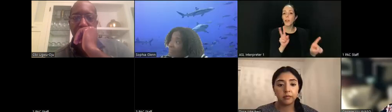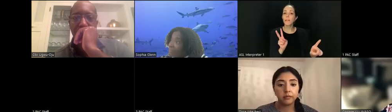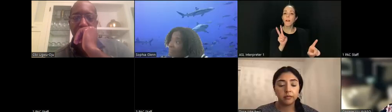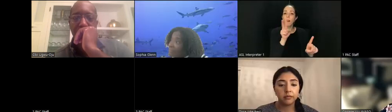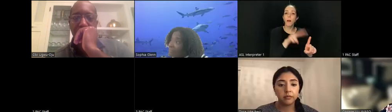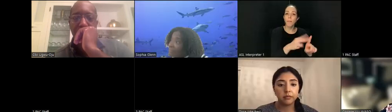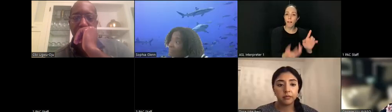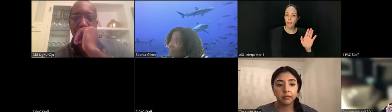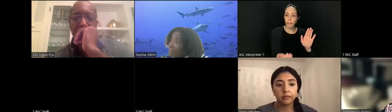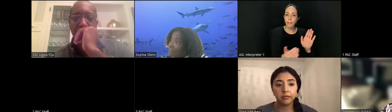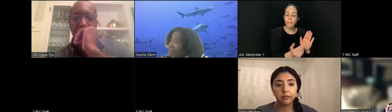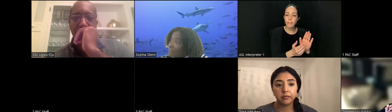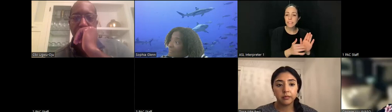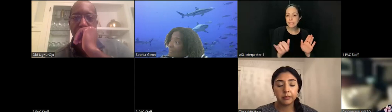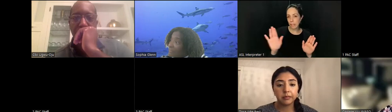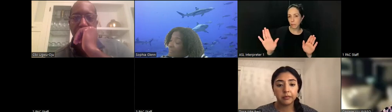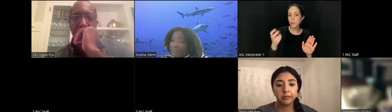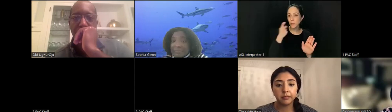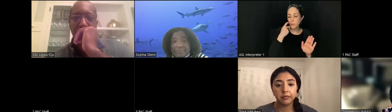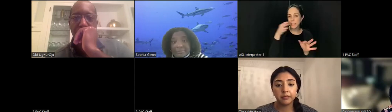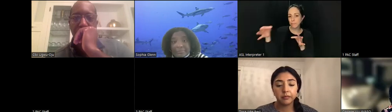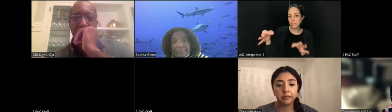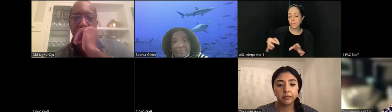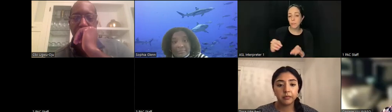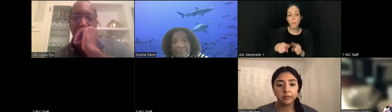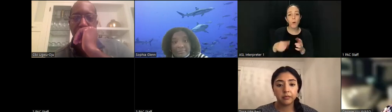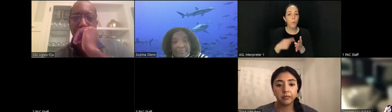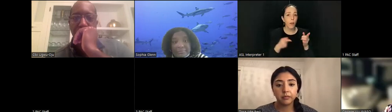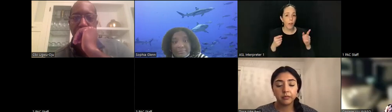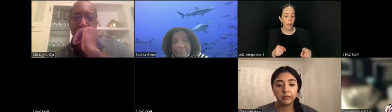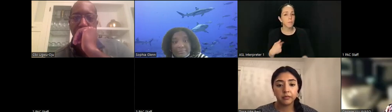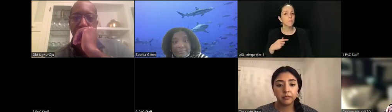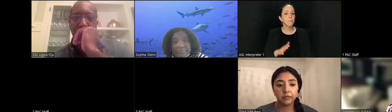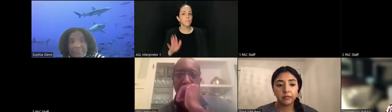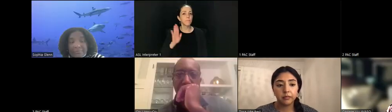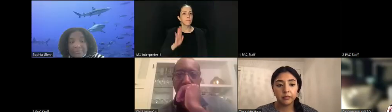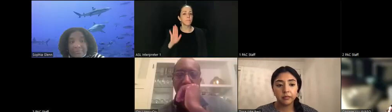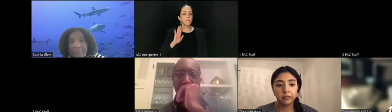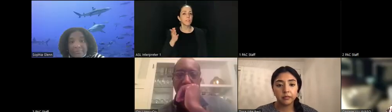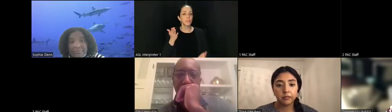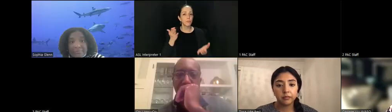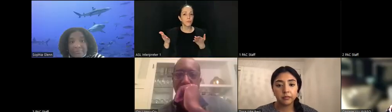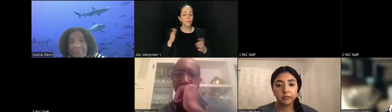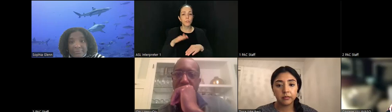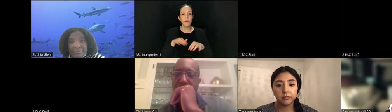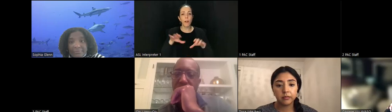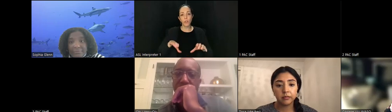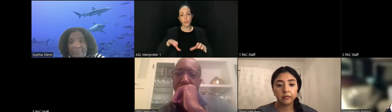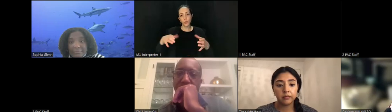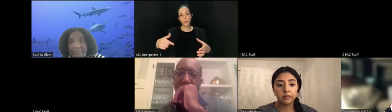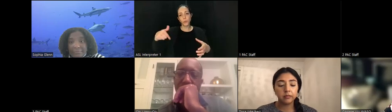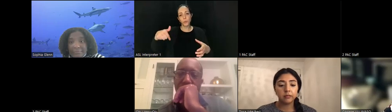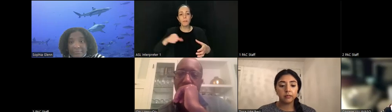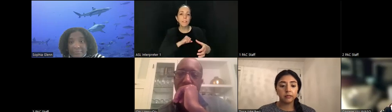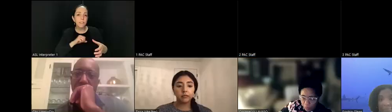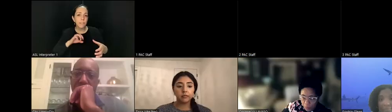draft. But what happens is that I've actually served on the little, you know, there's a group that's made up of staff,